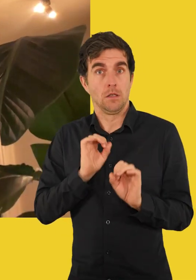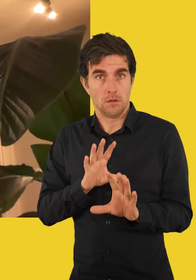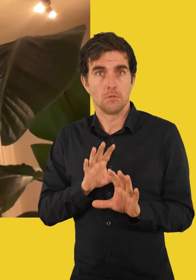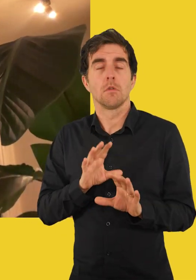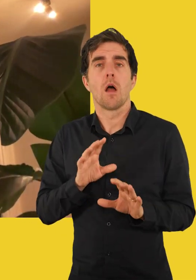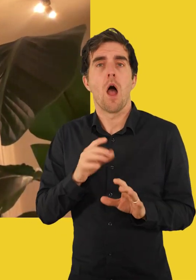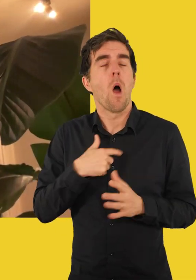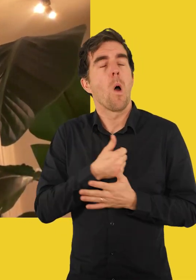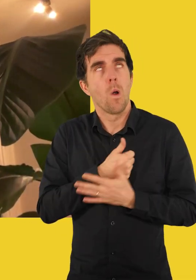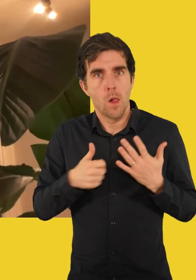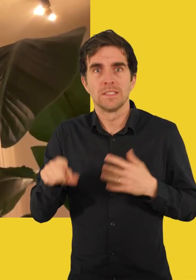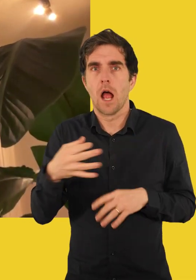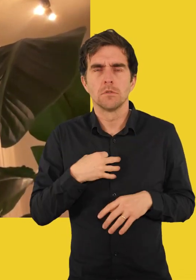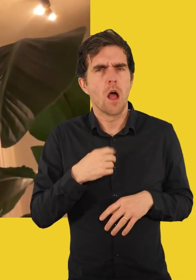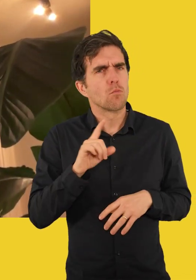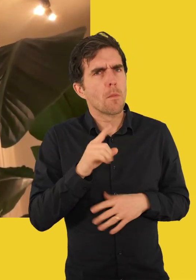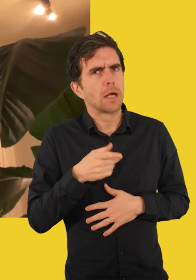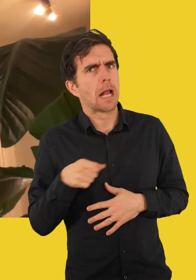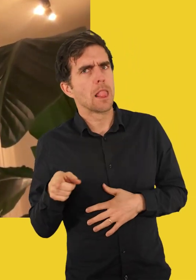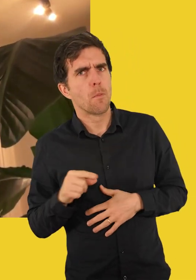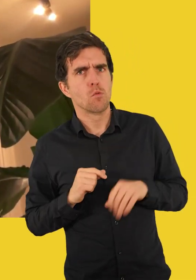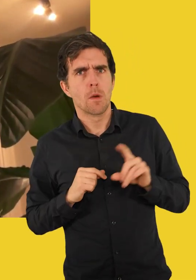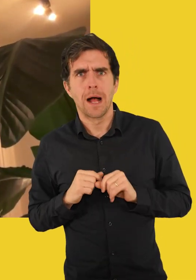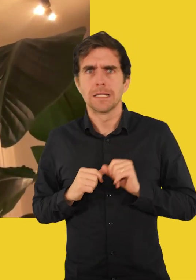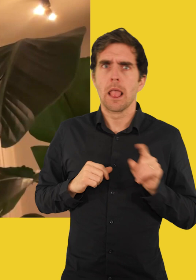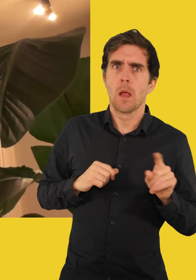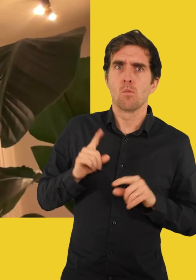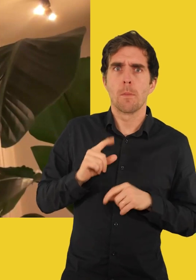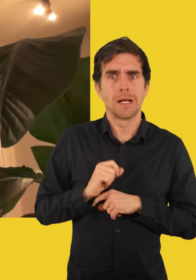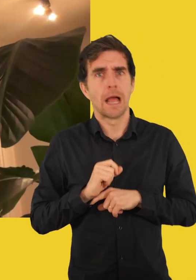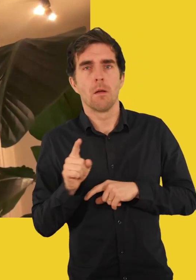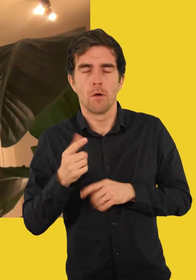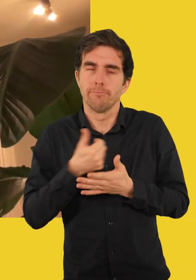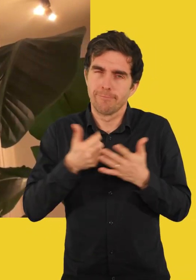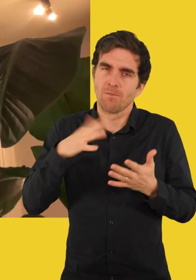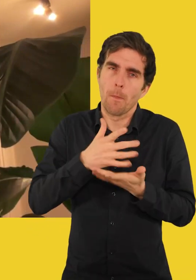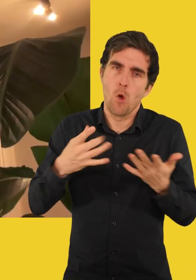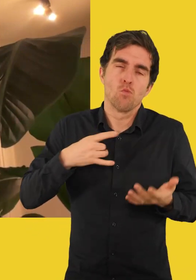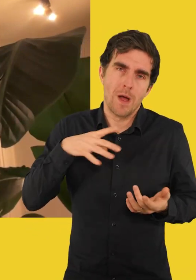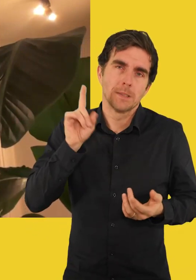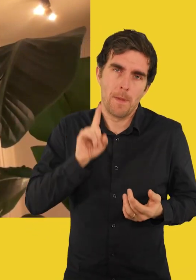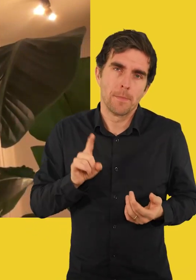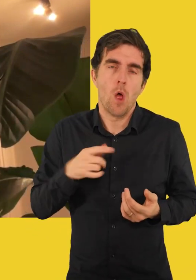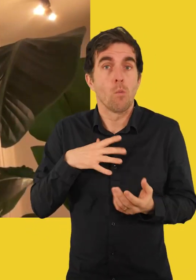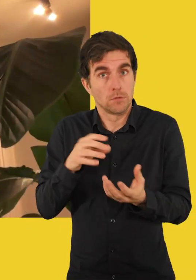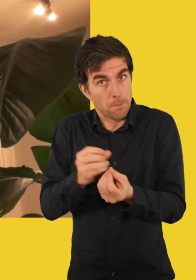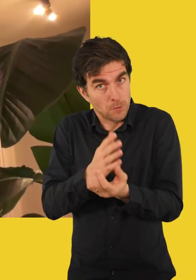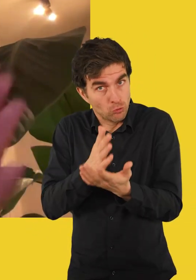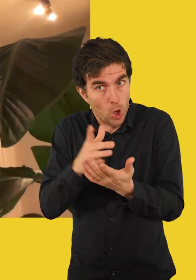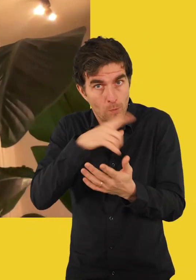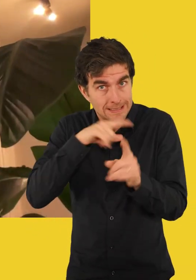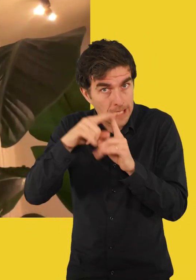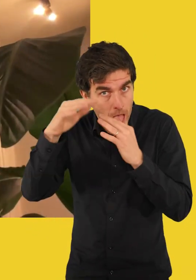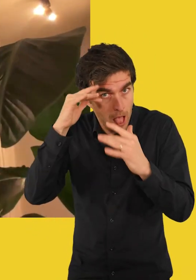quite often get a what about type response, usually from white people. But I just wanted to make sure that we're all on the